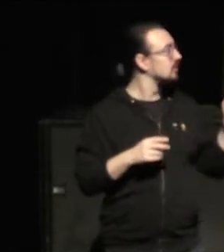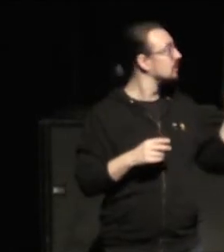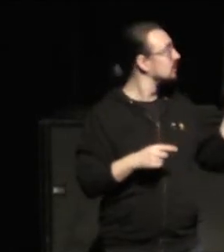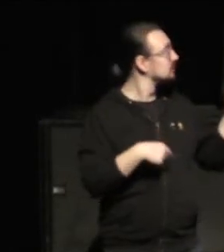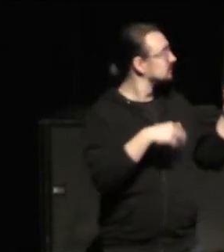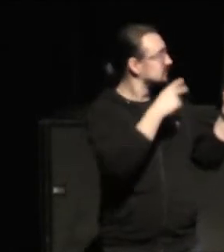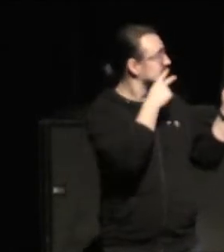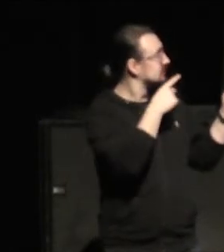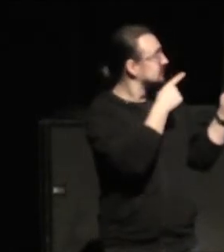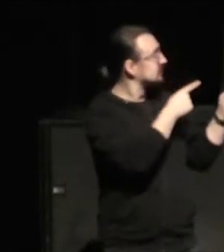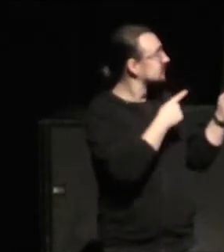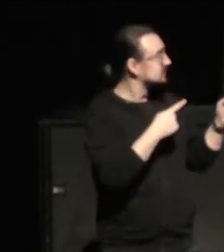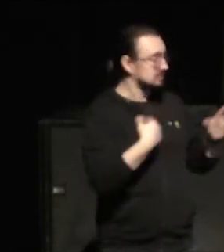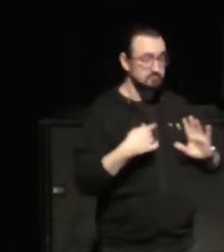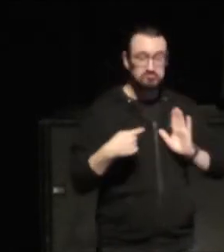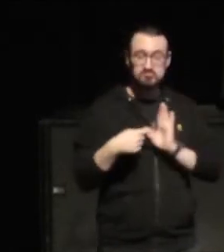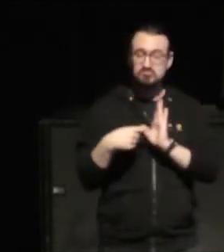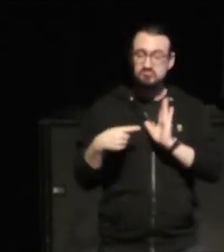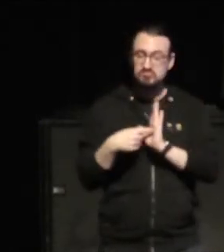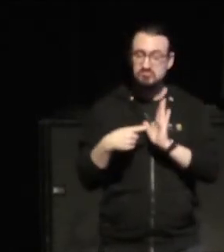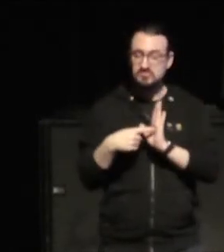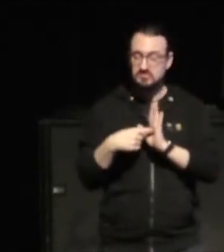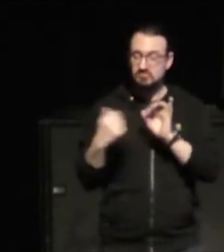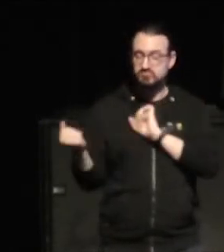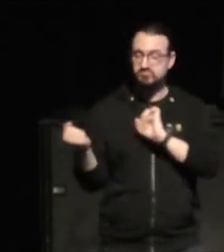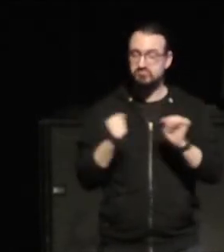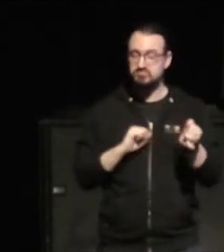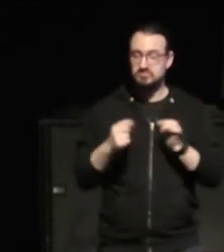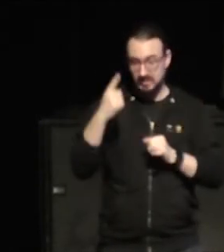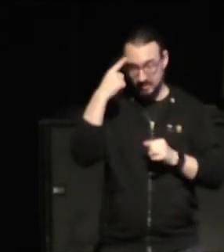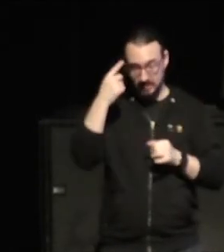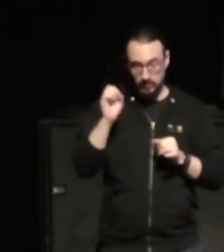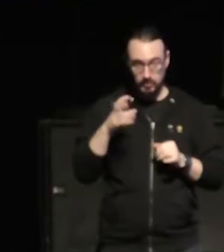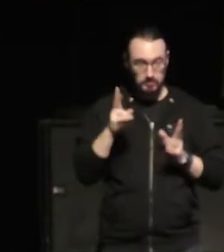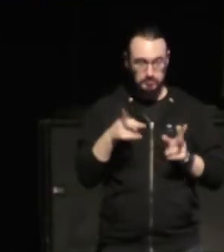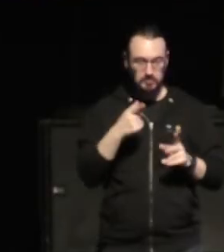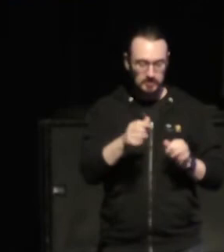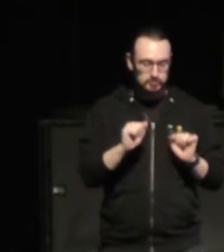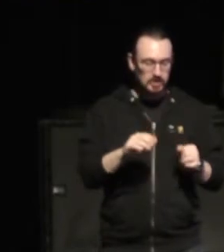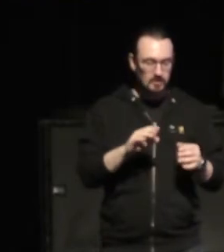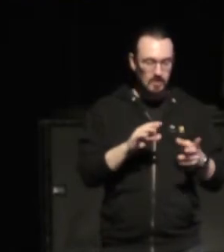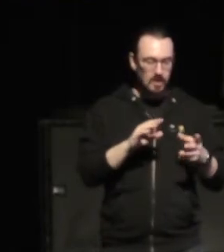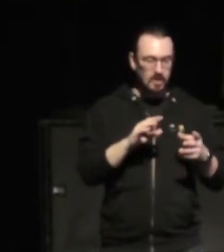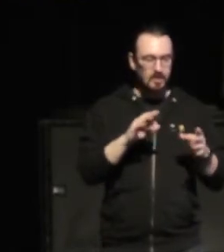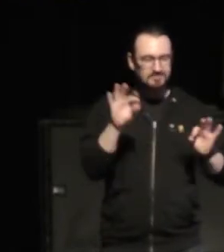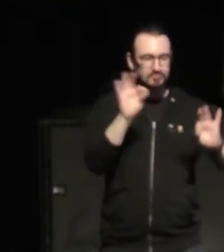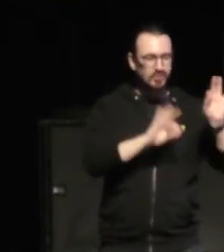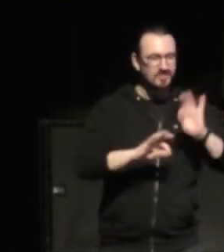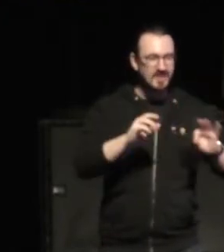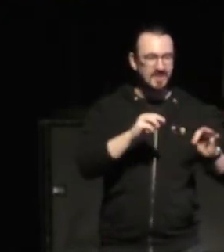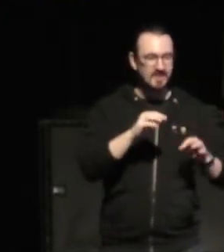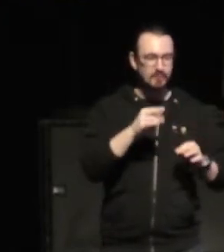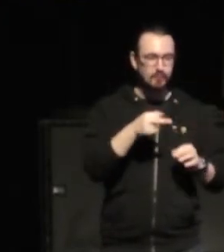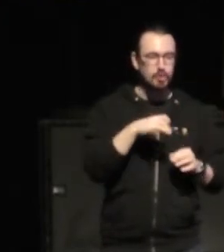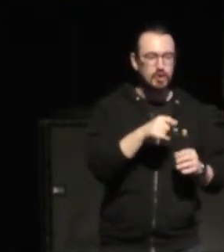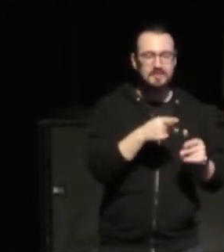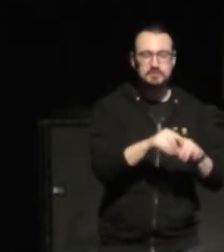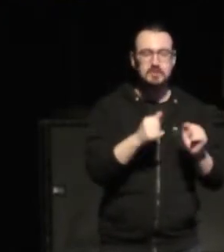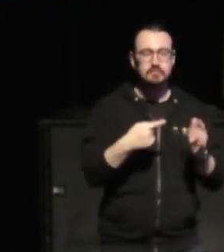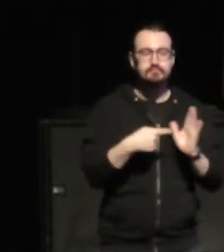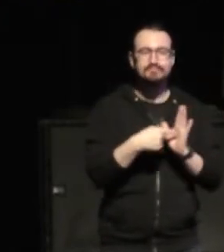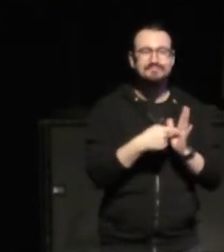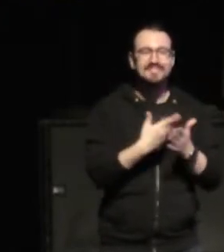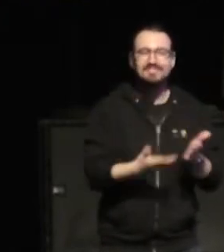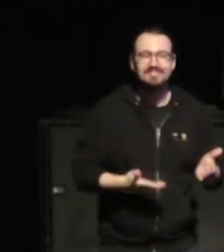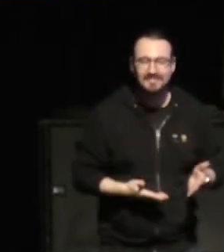you can see that the seeds resisted. Imagine if they were like the modified seed, they wouldn't resist at all. So that's one